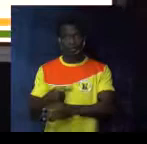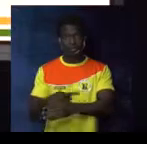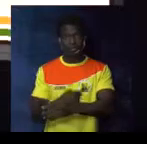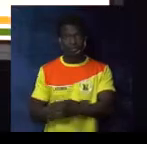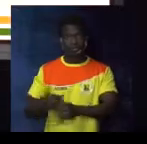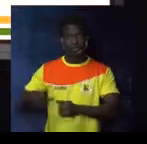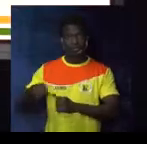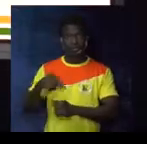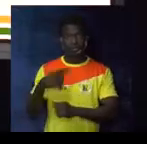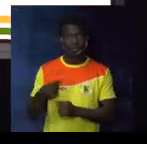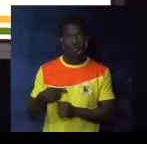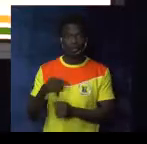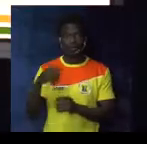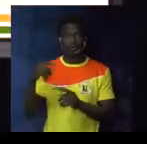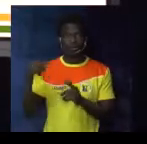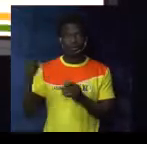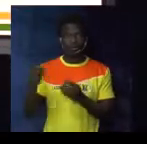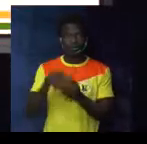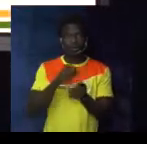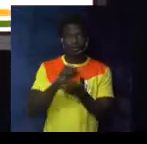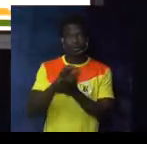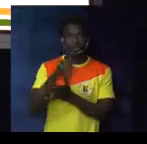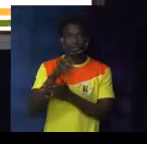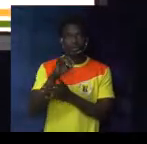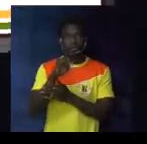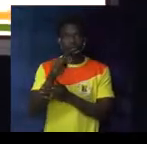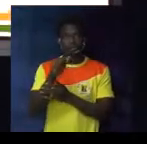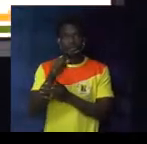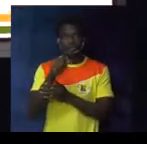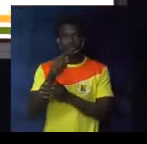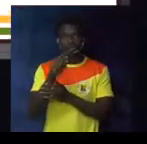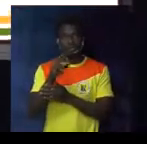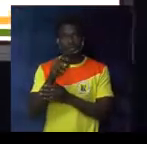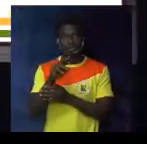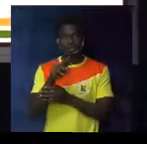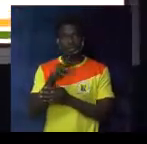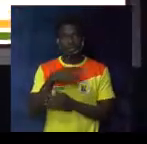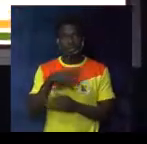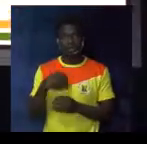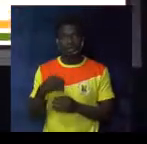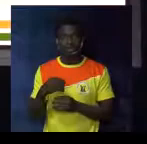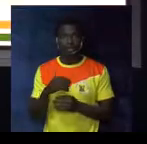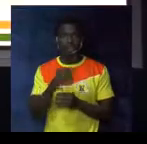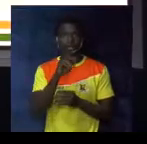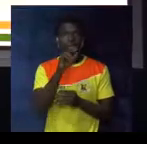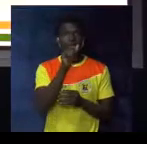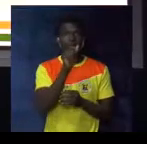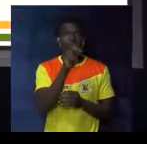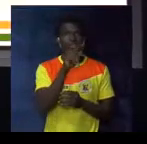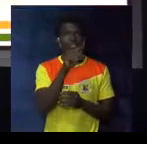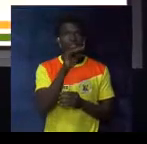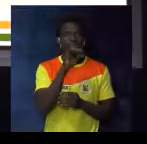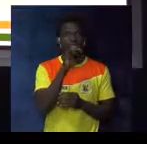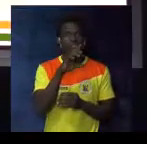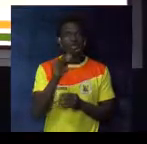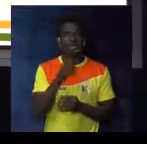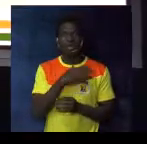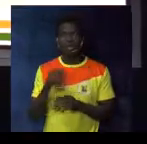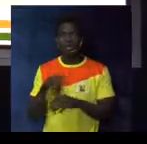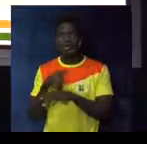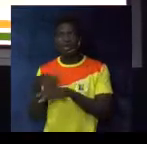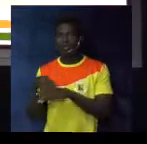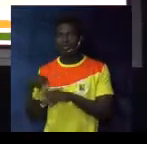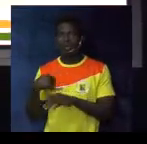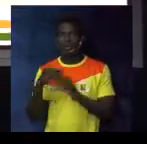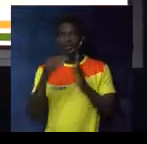discussed about disaster. We talked about artificial disaster and natural disaster. And we